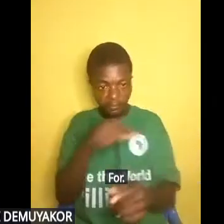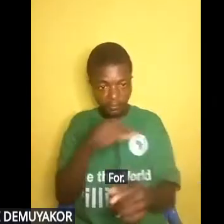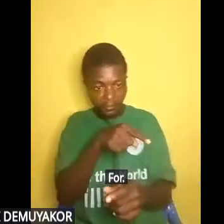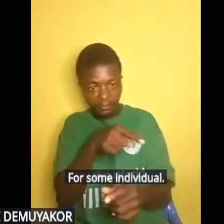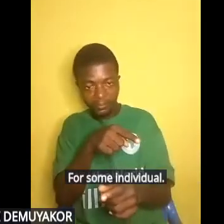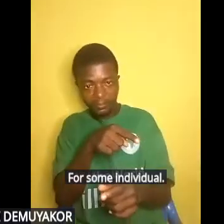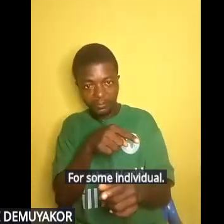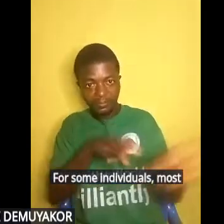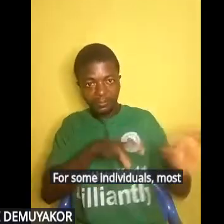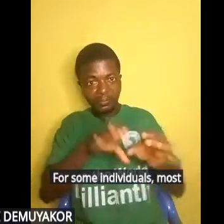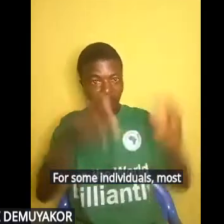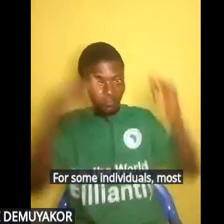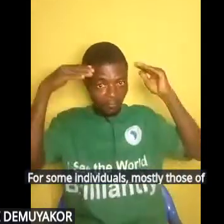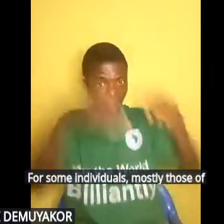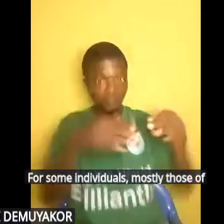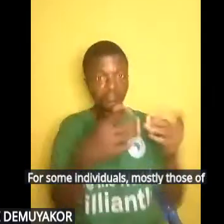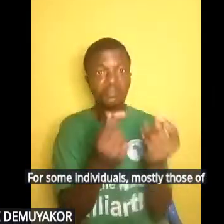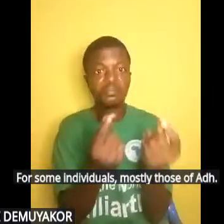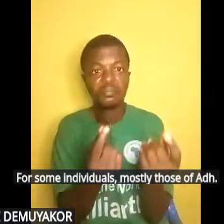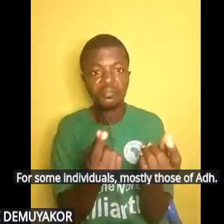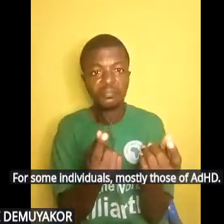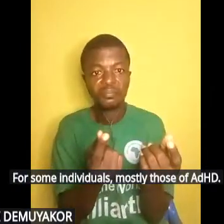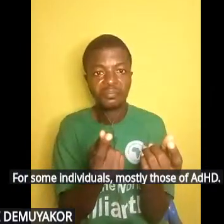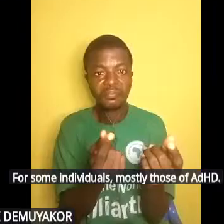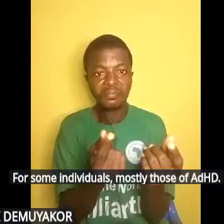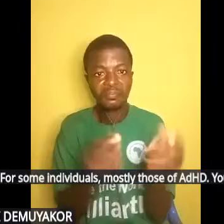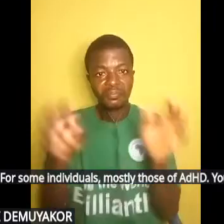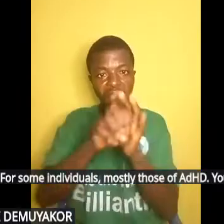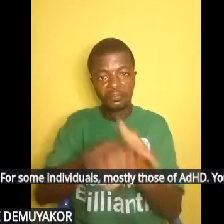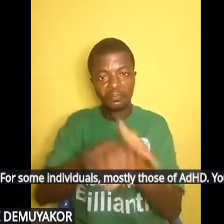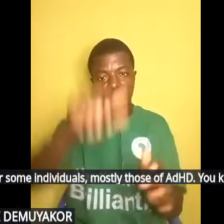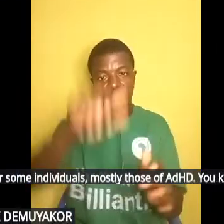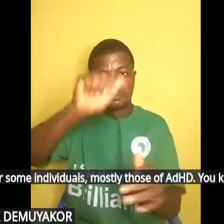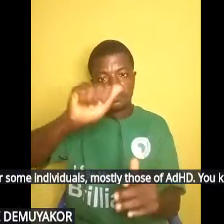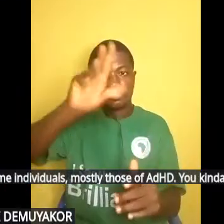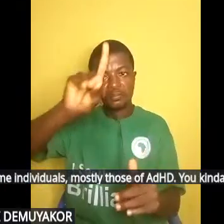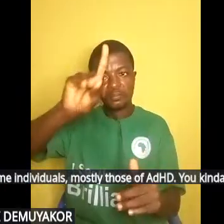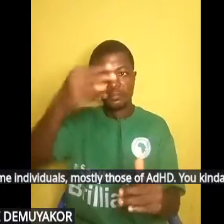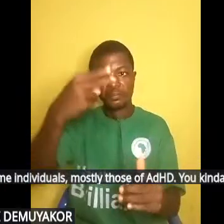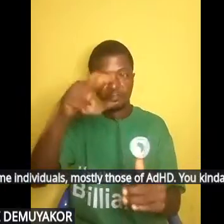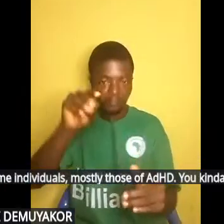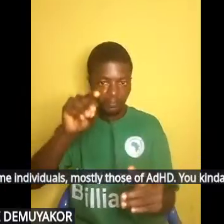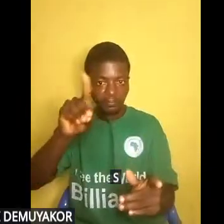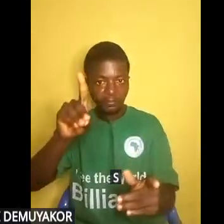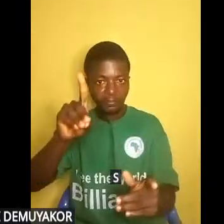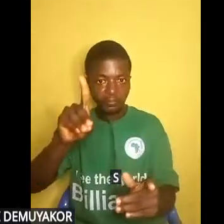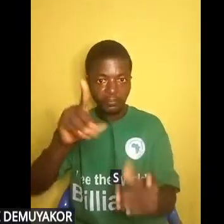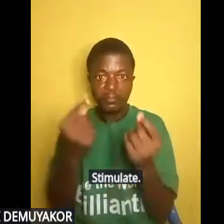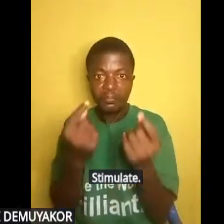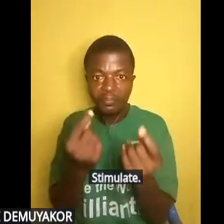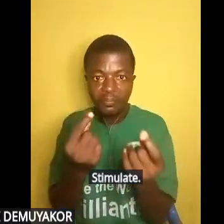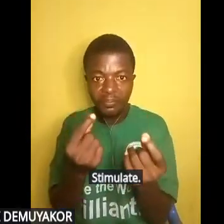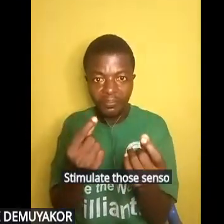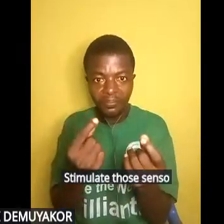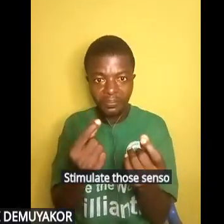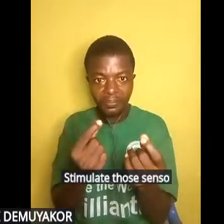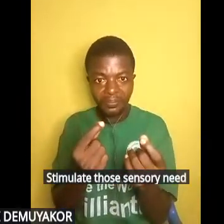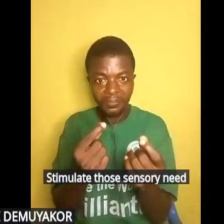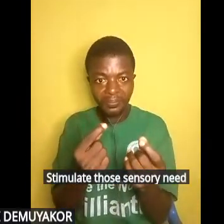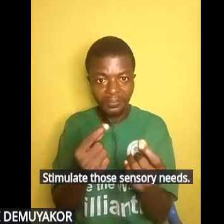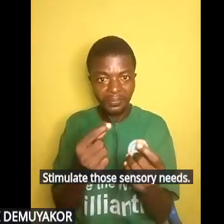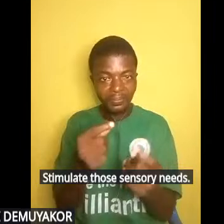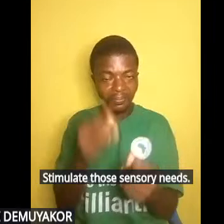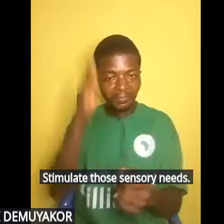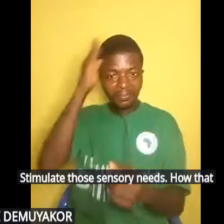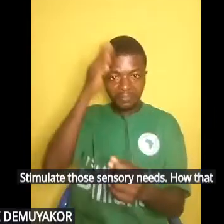individuals, mostly those with ADHD, you kind of want to stimulate those sensory needs.